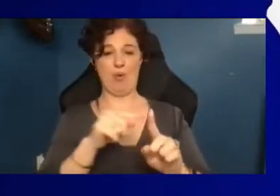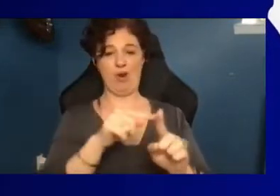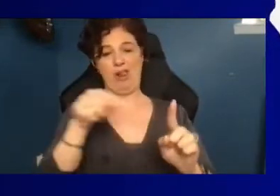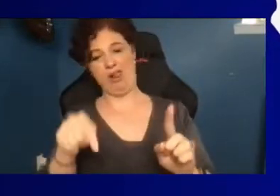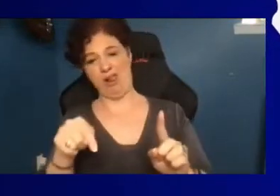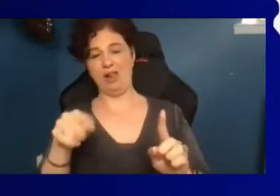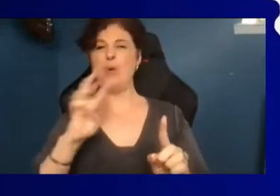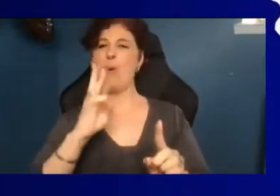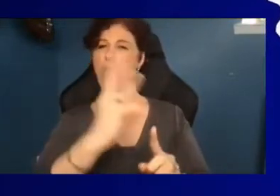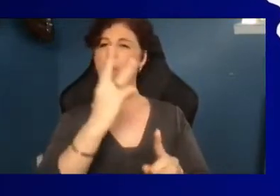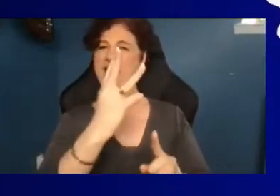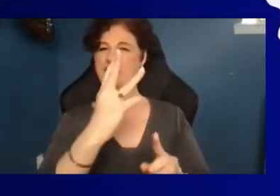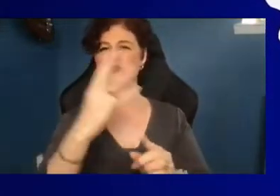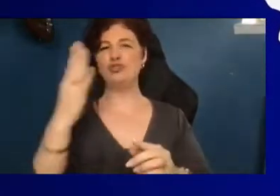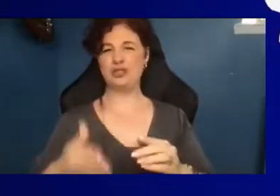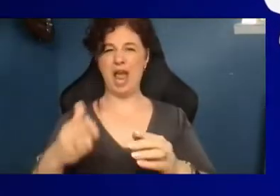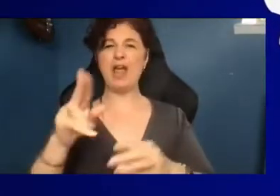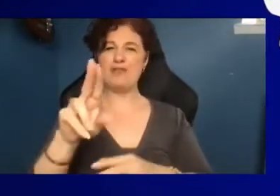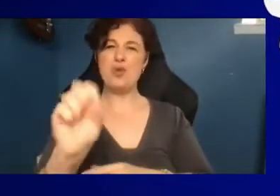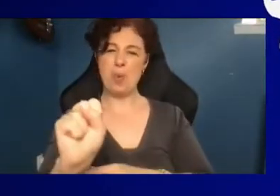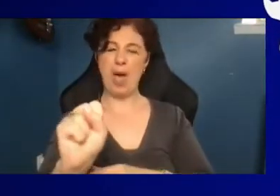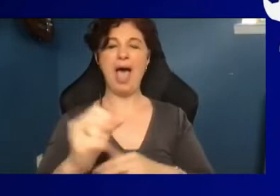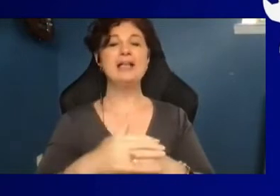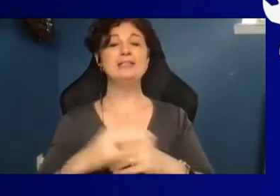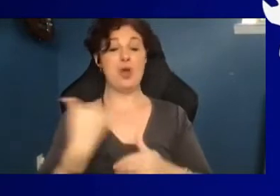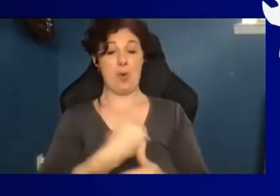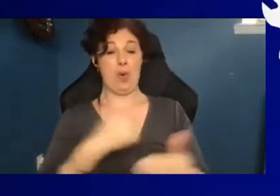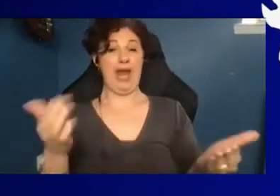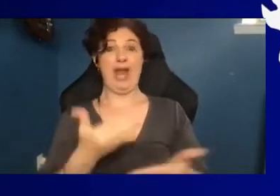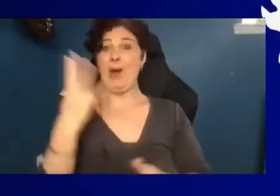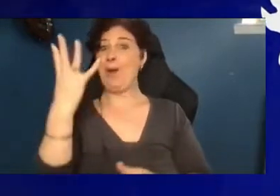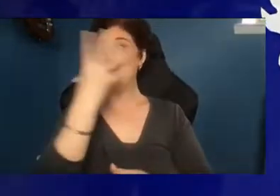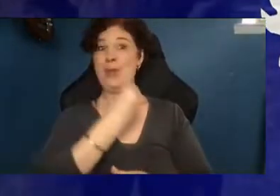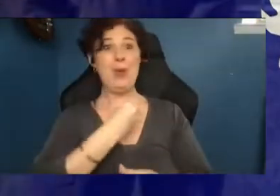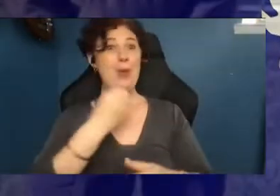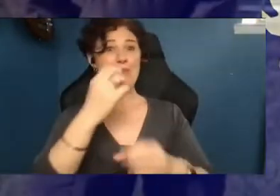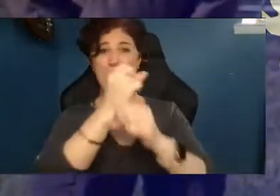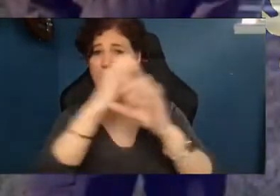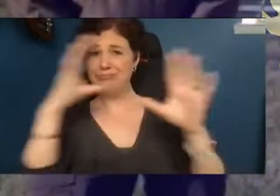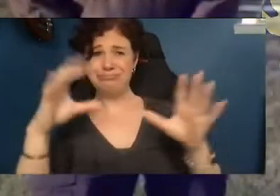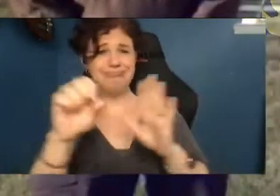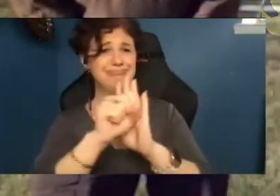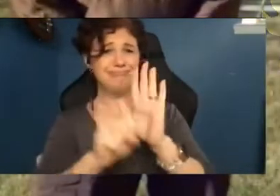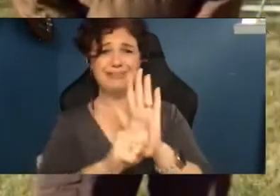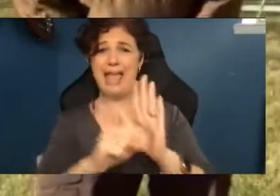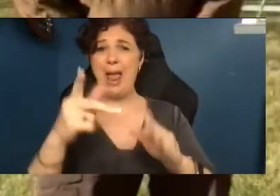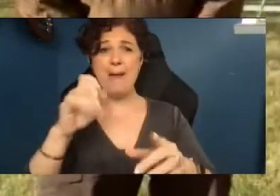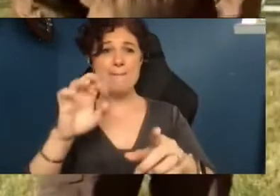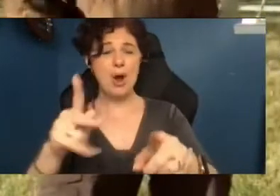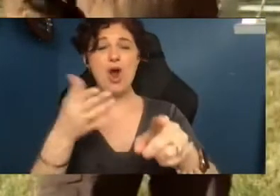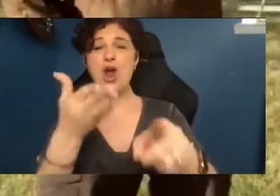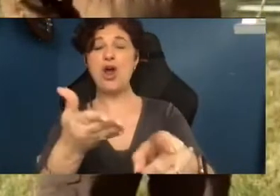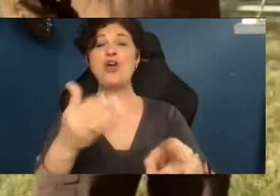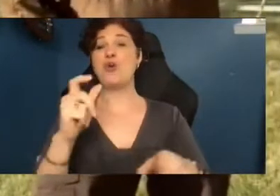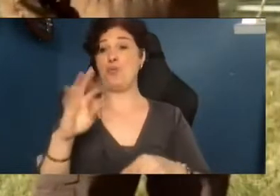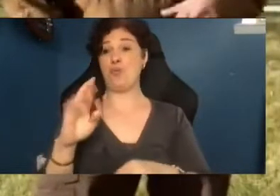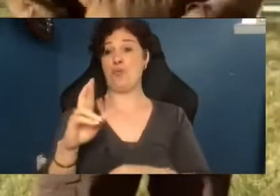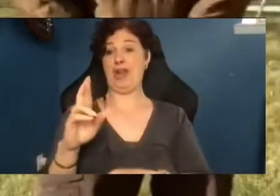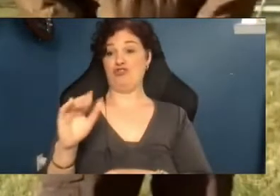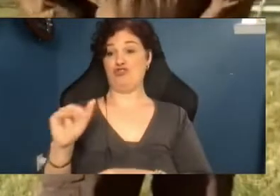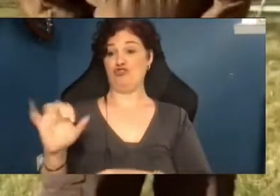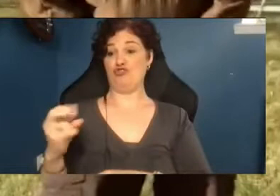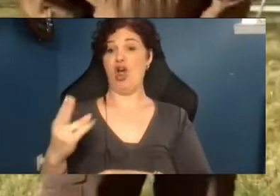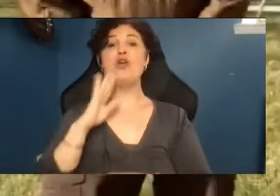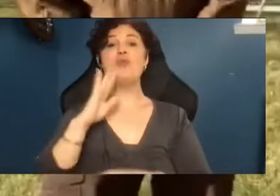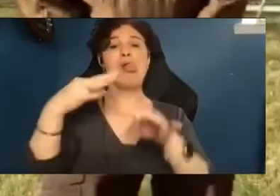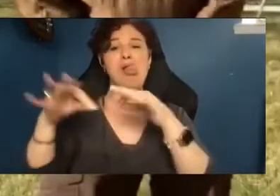of on the western side of the United States, and we're here at a beautiful scenic state park. I'm here with Ranger Josh, who's going to explain exactly where